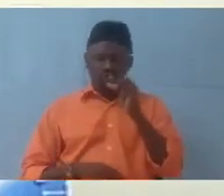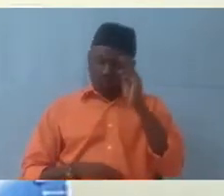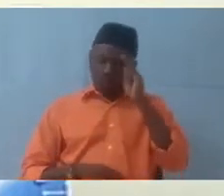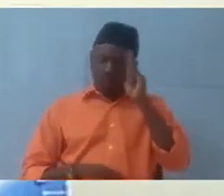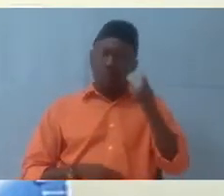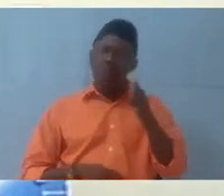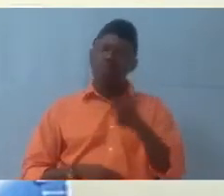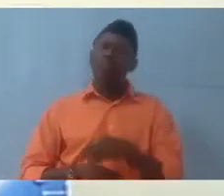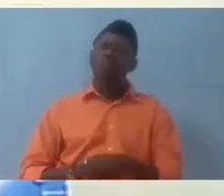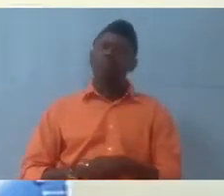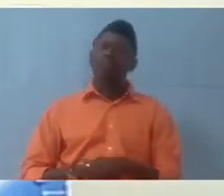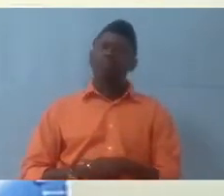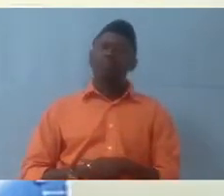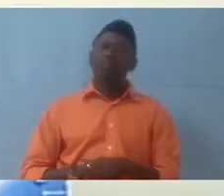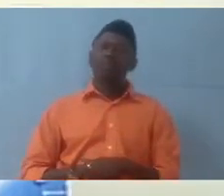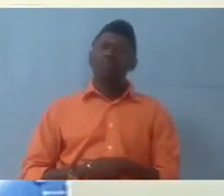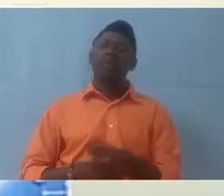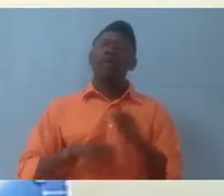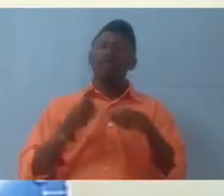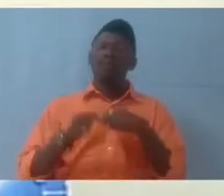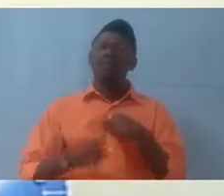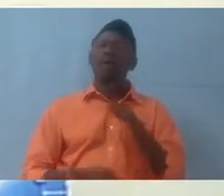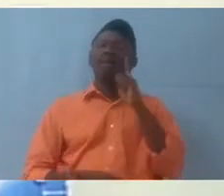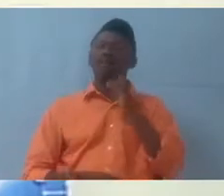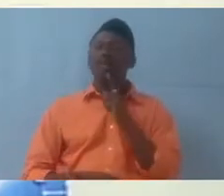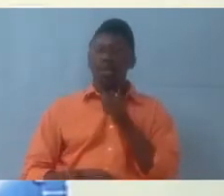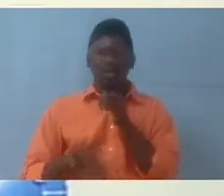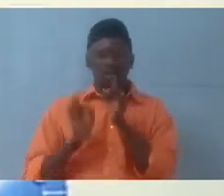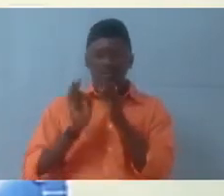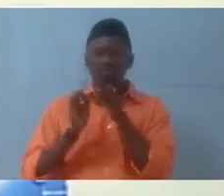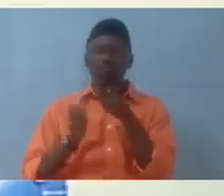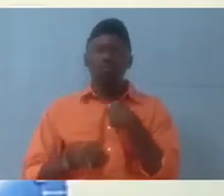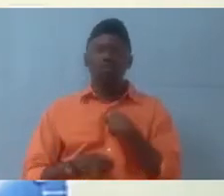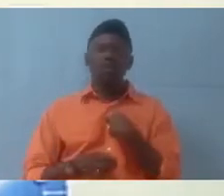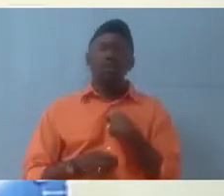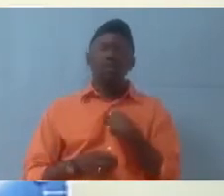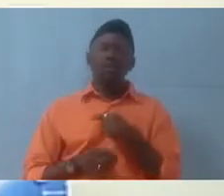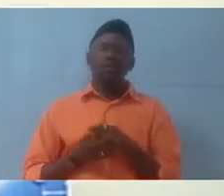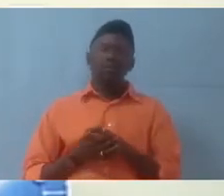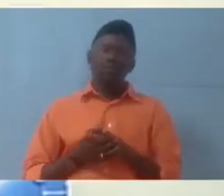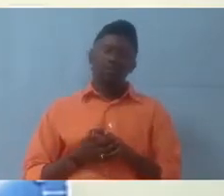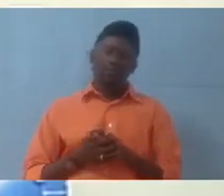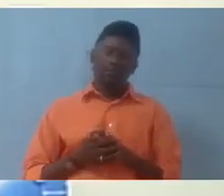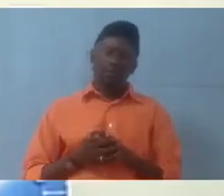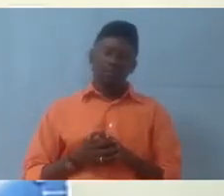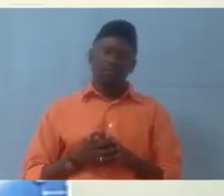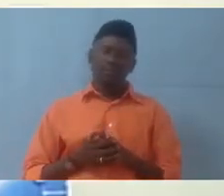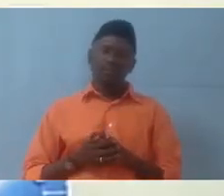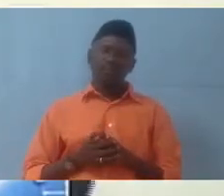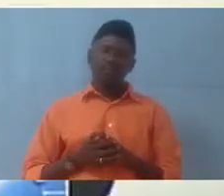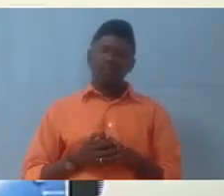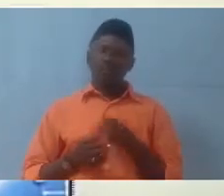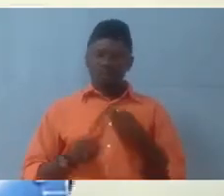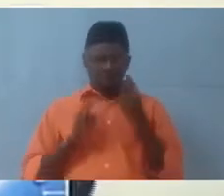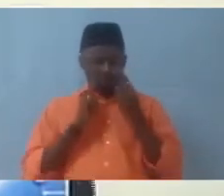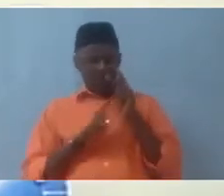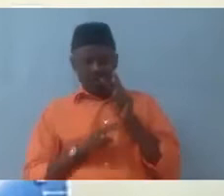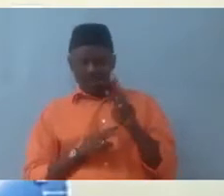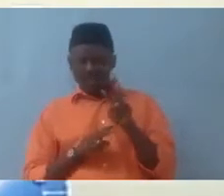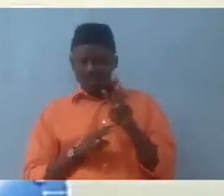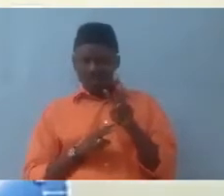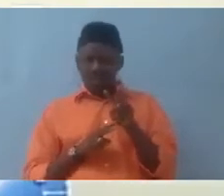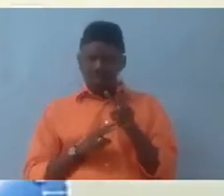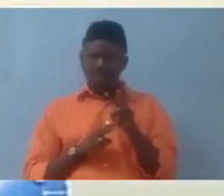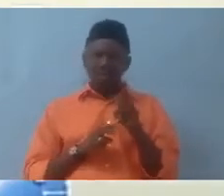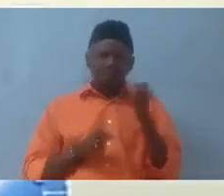ñibi si and then he said to me munema that they noticed a vehicle